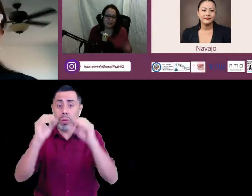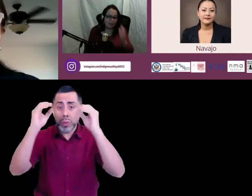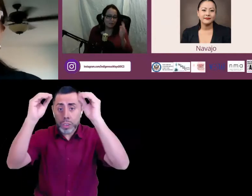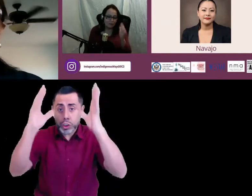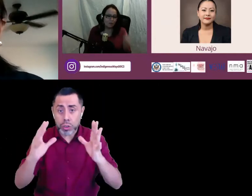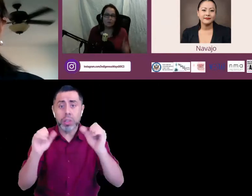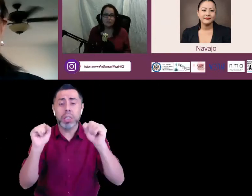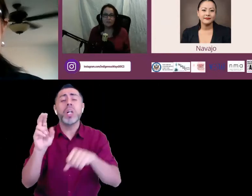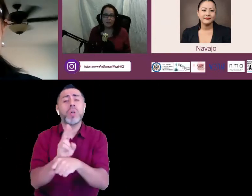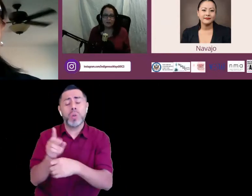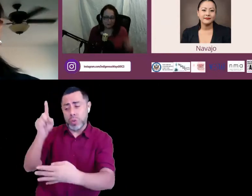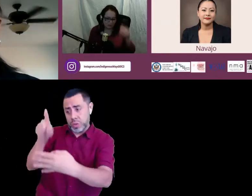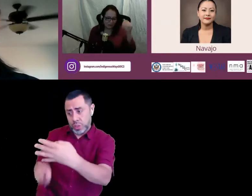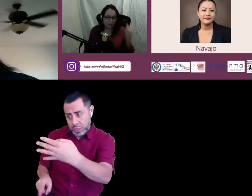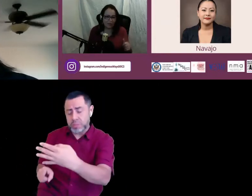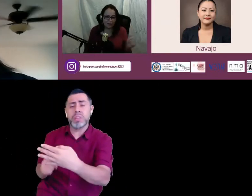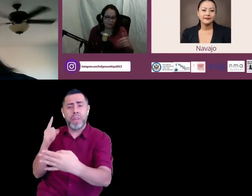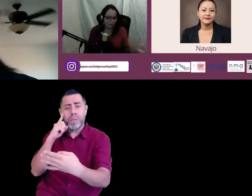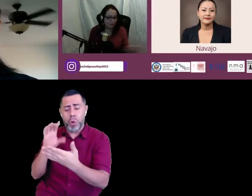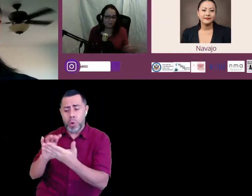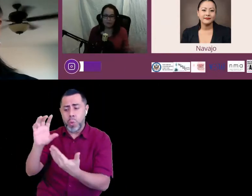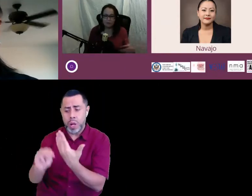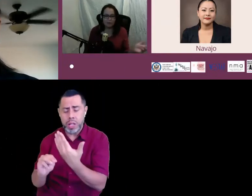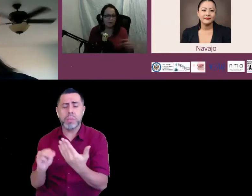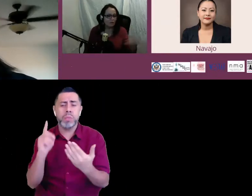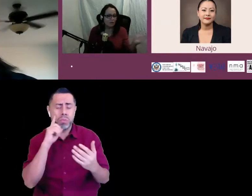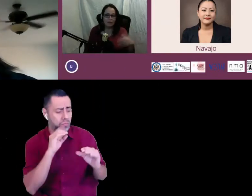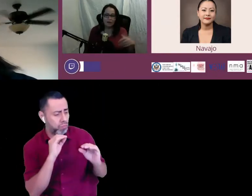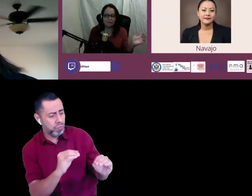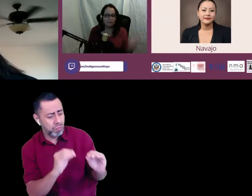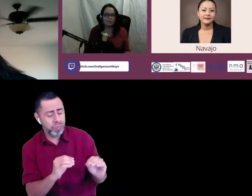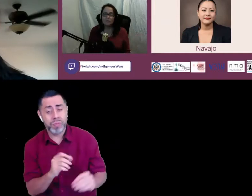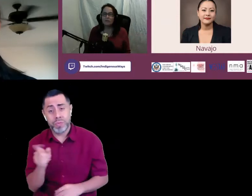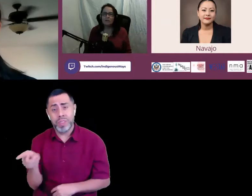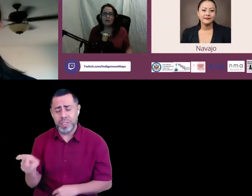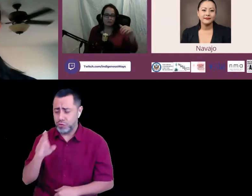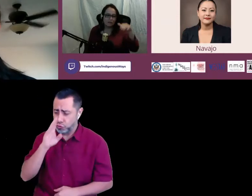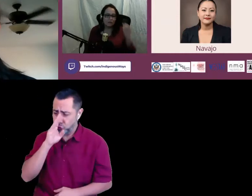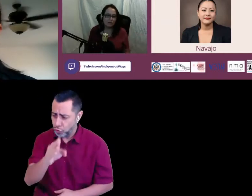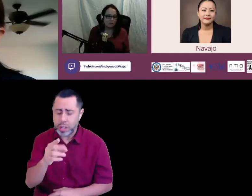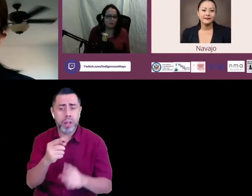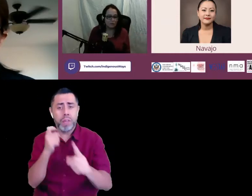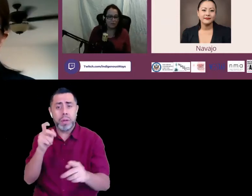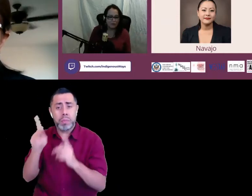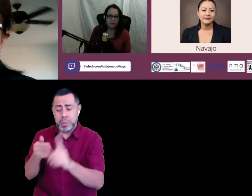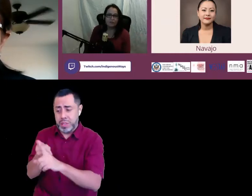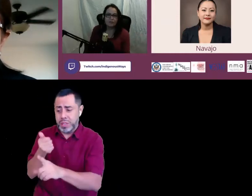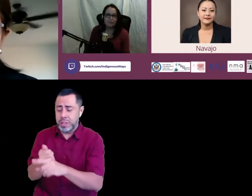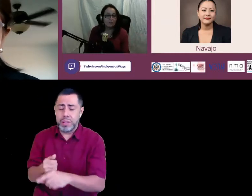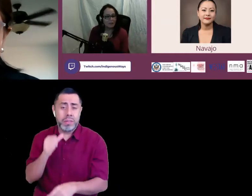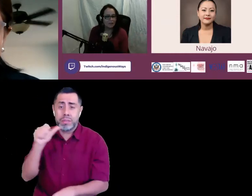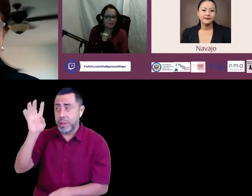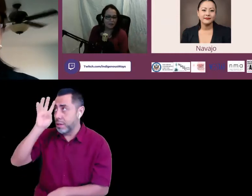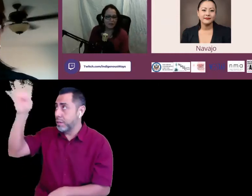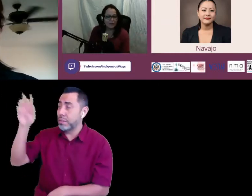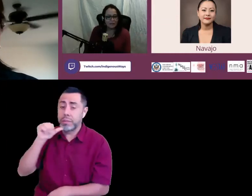say, from the horse's mouth. This is not anything written from a book or read off a script, although I do have a script that I follow just to keep